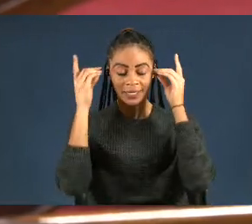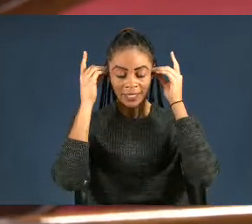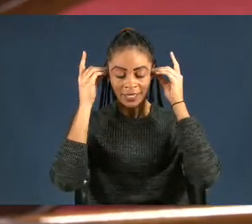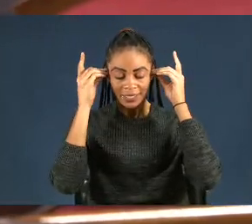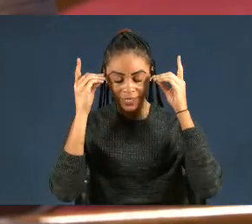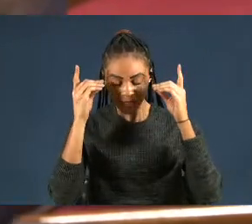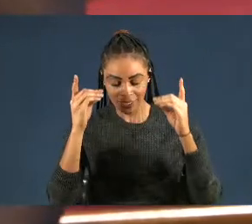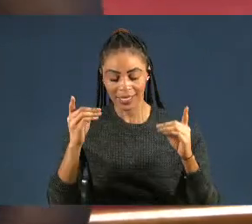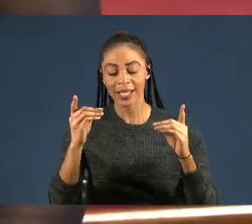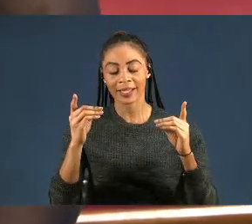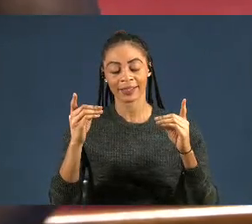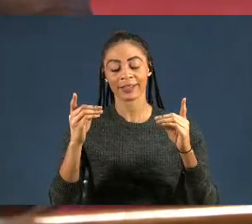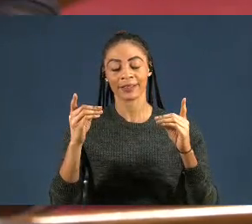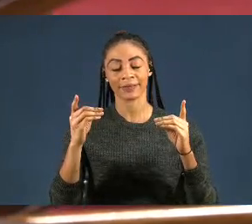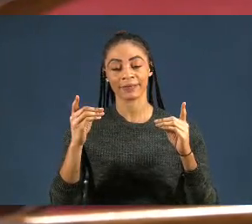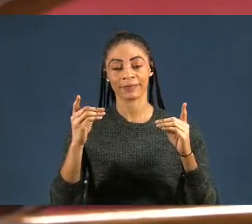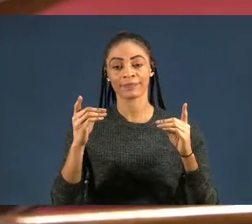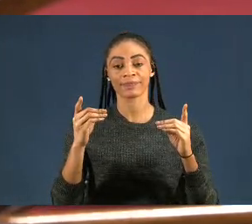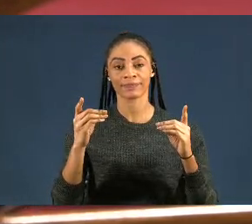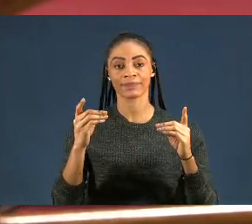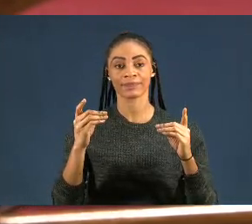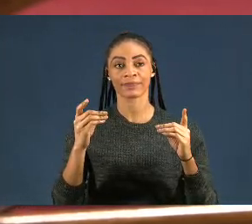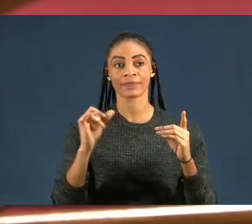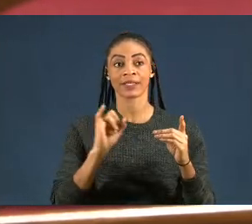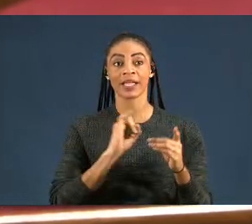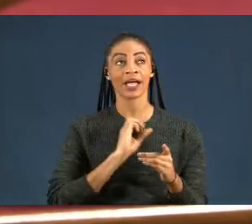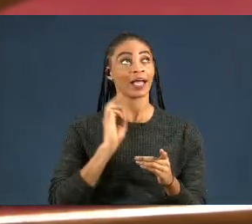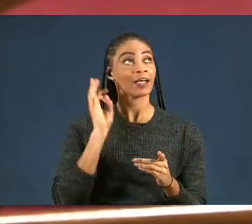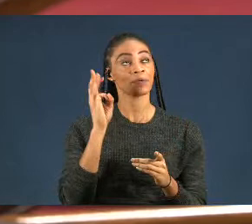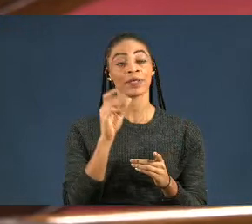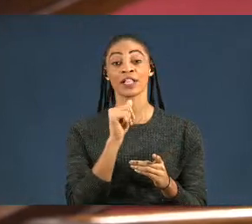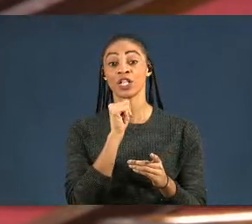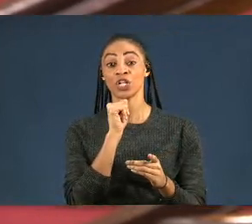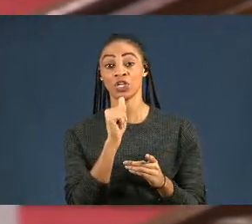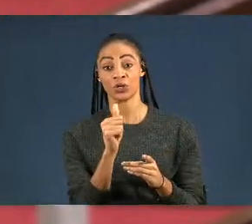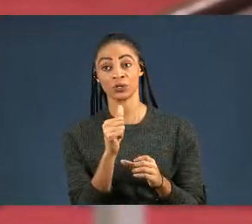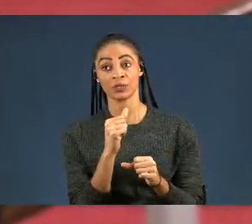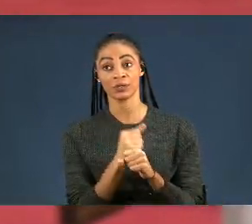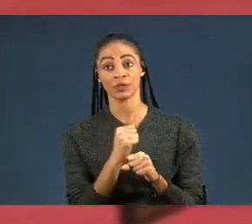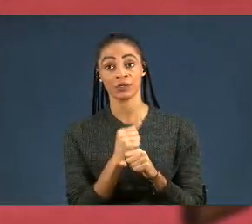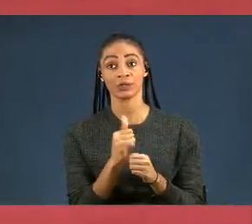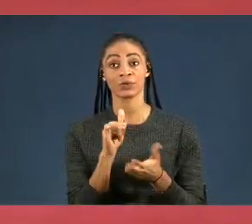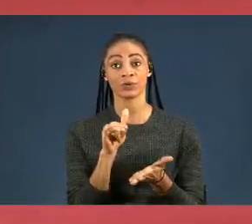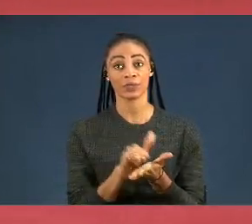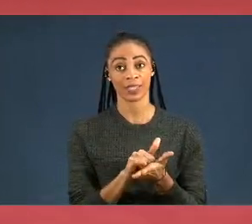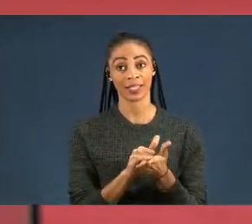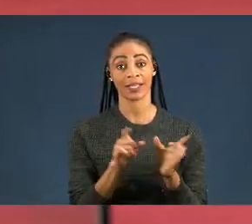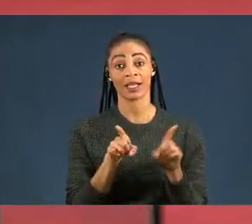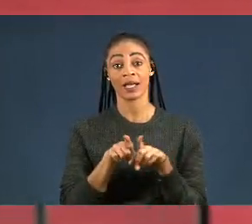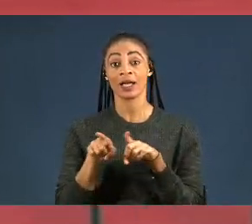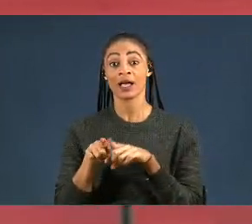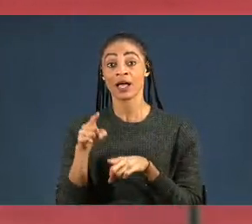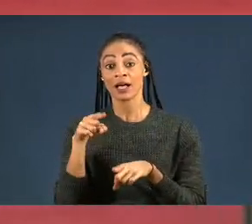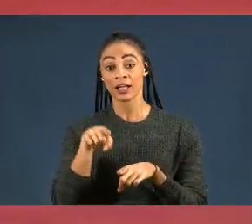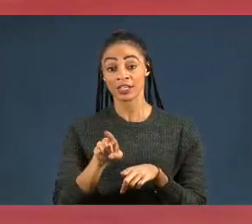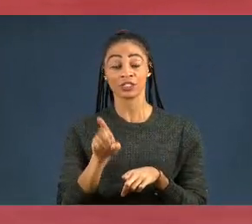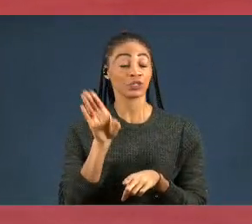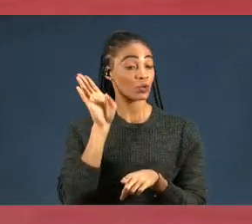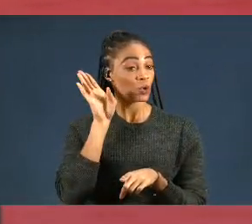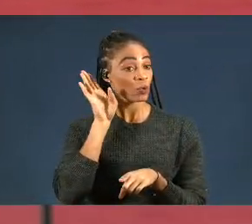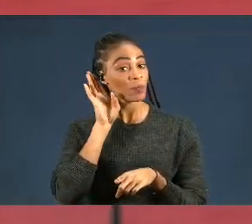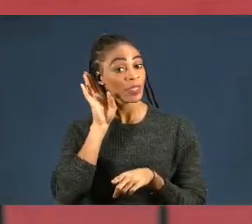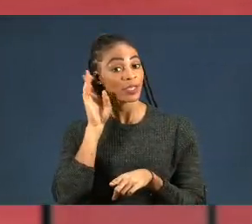I don't do that. You just say, I will not do that. As you do those things, he will begin to trust